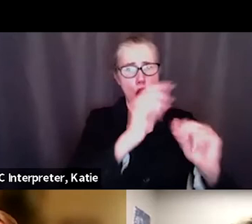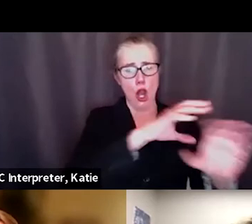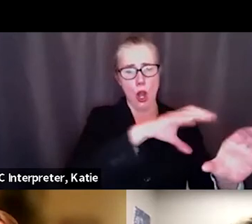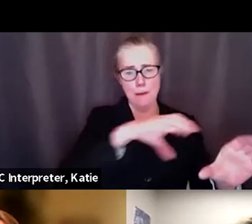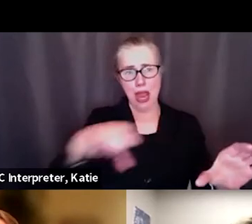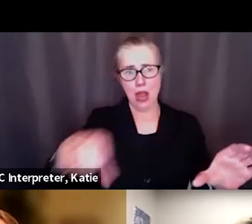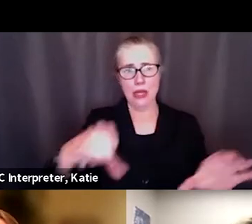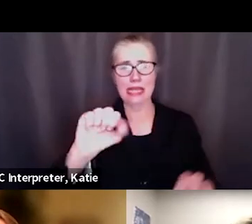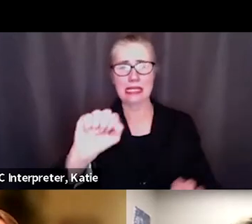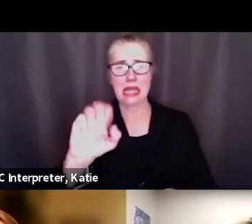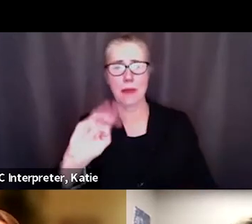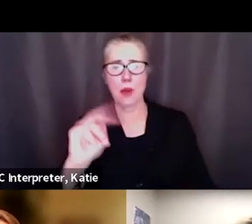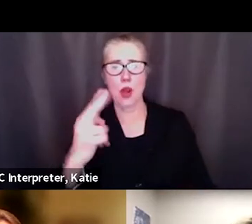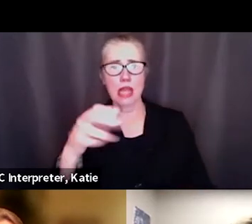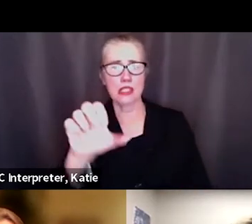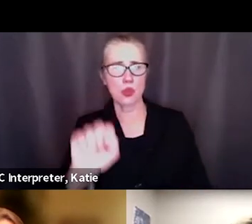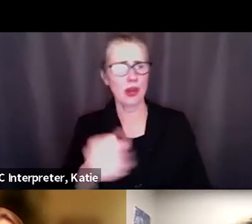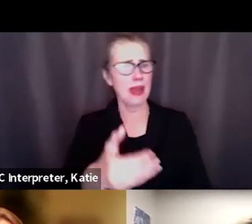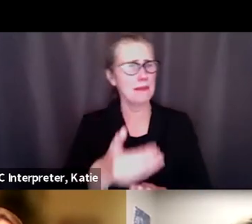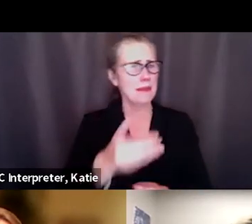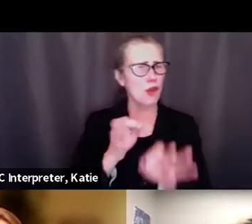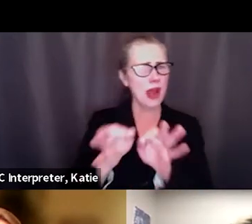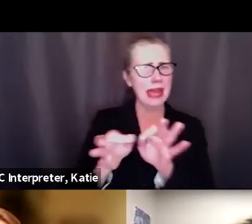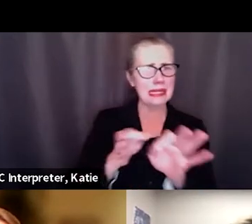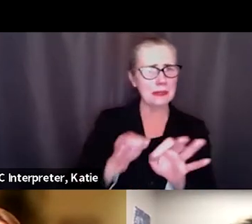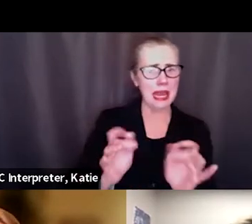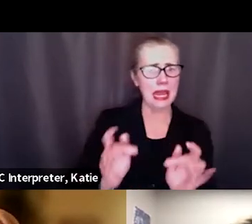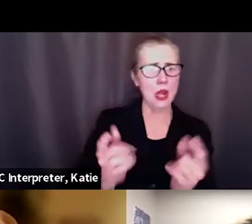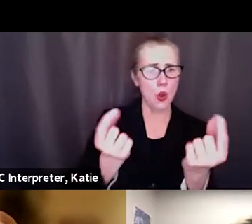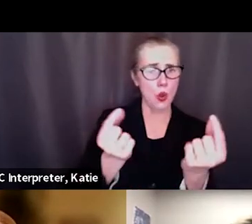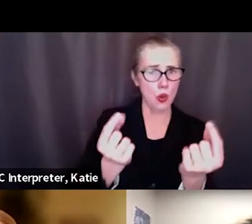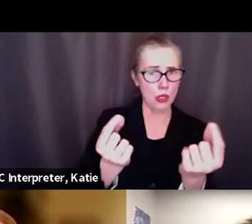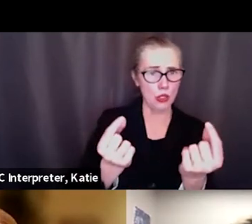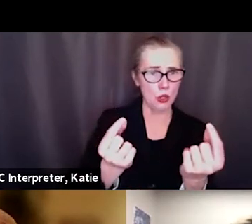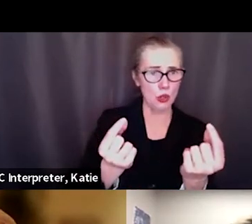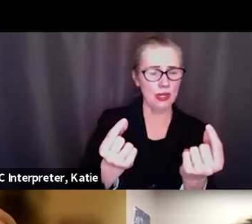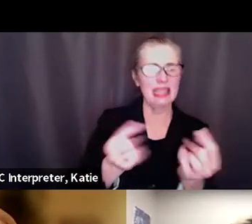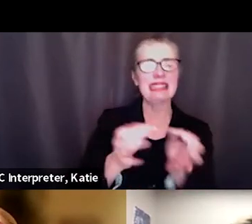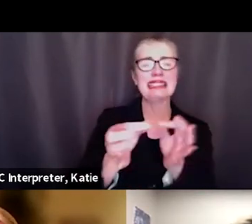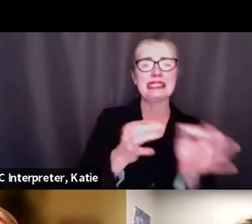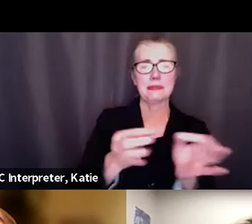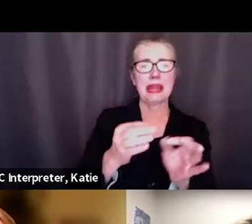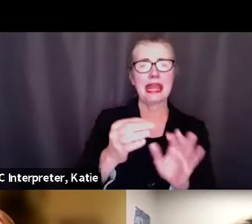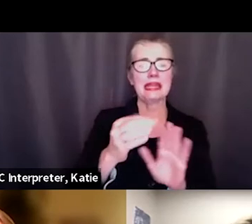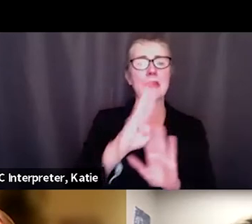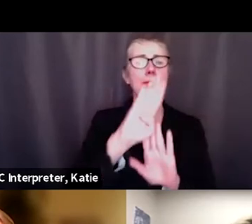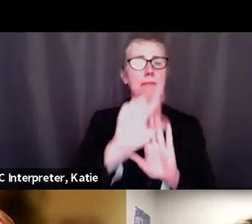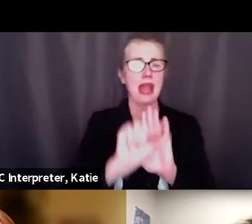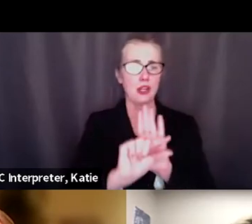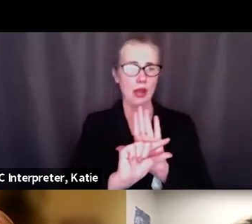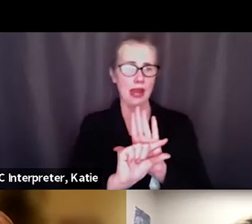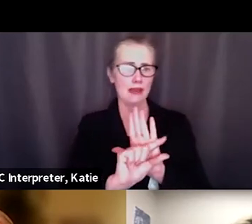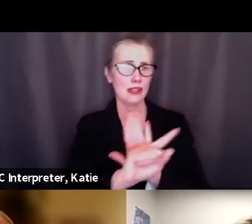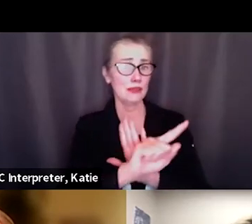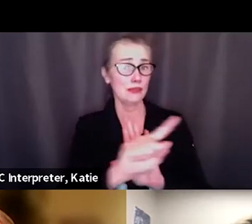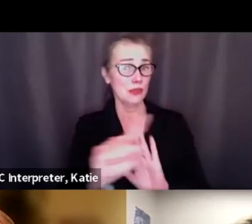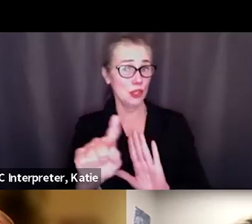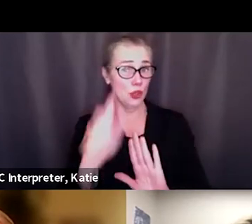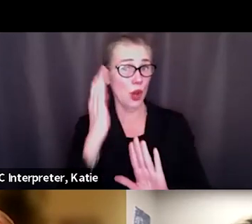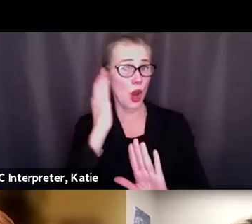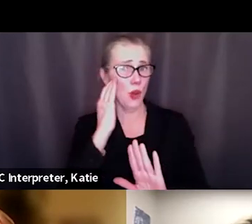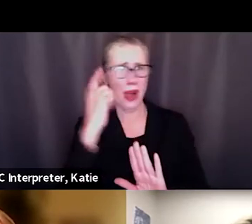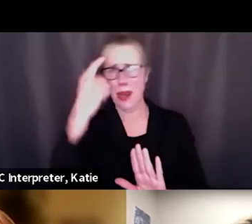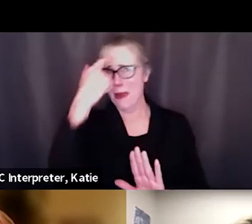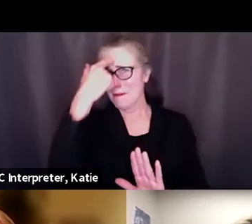get to the details of what we're planning to do i'd like to give you a little bit of background as you are all aware the mental